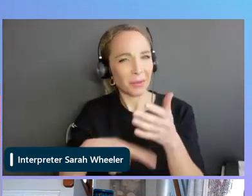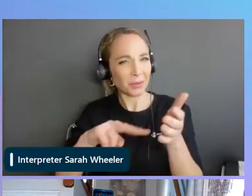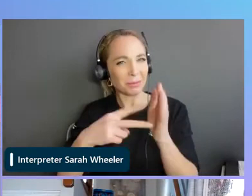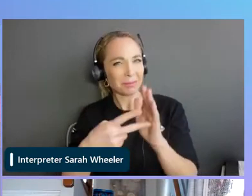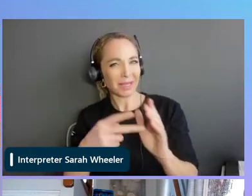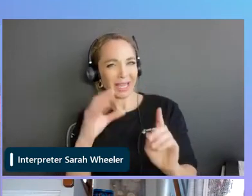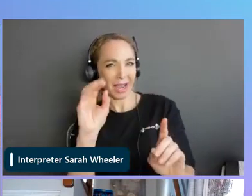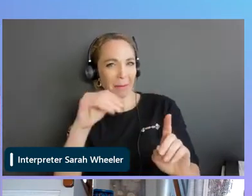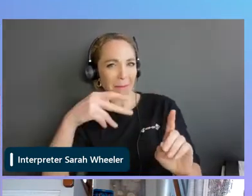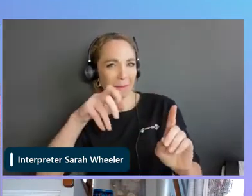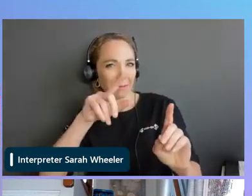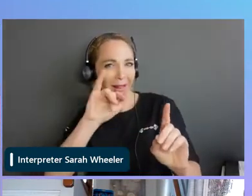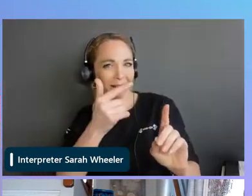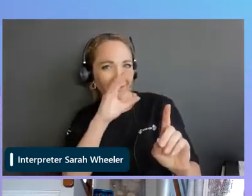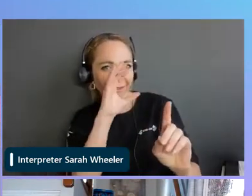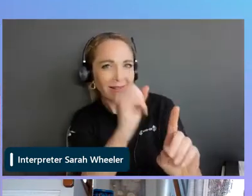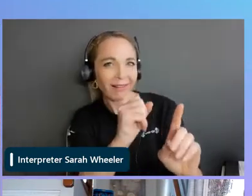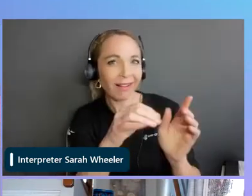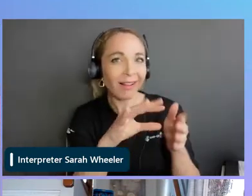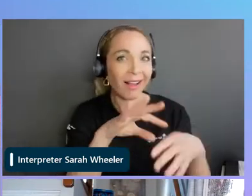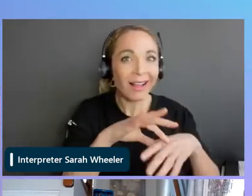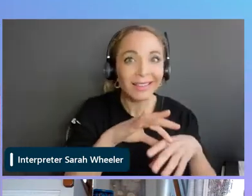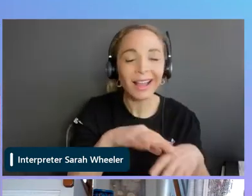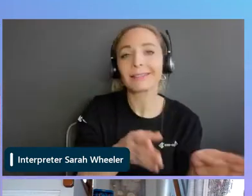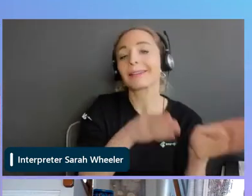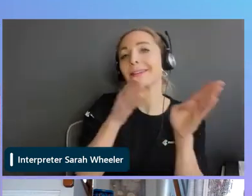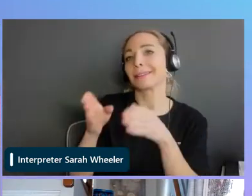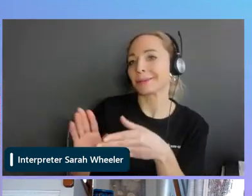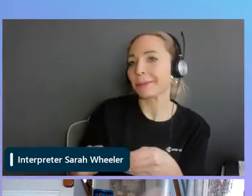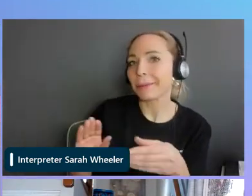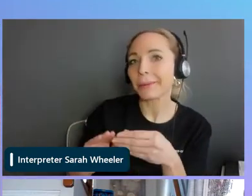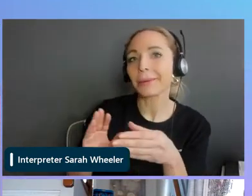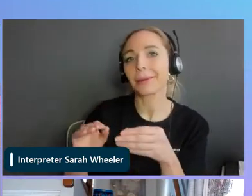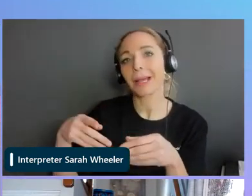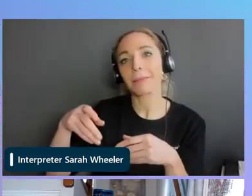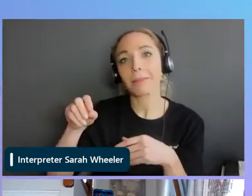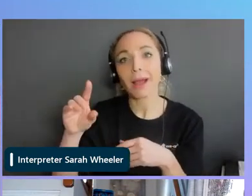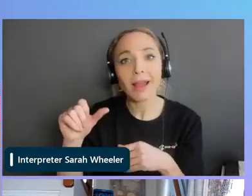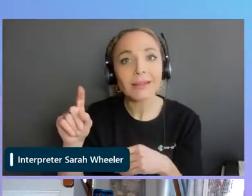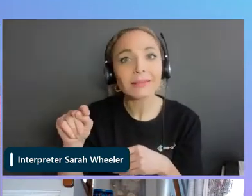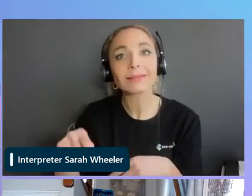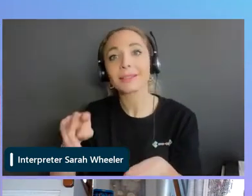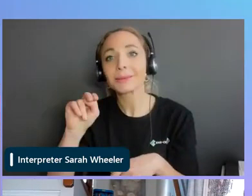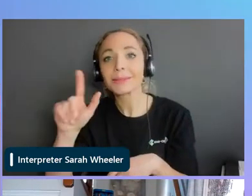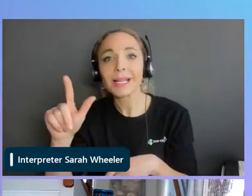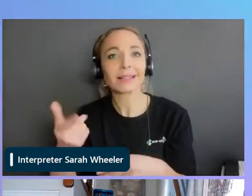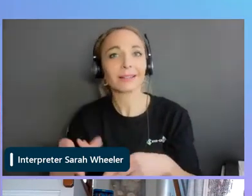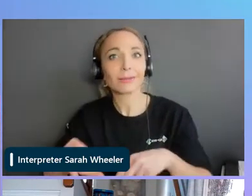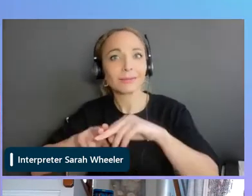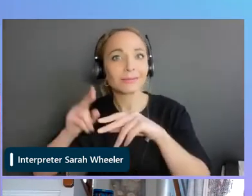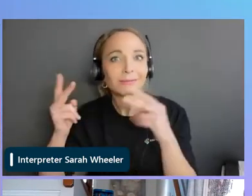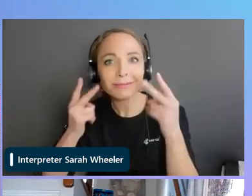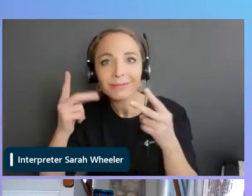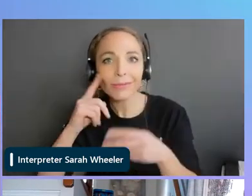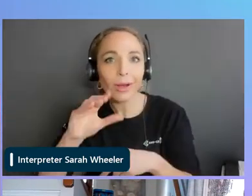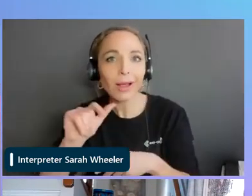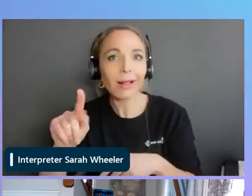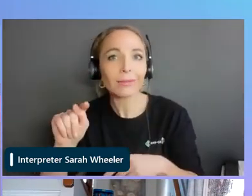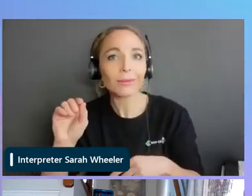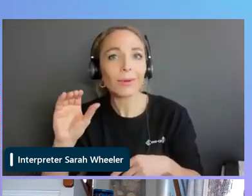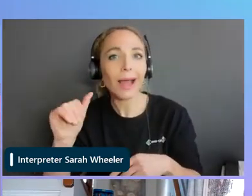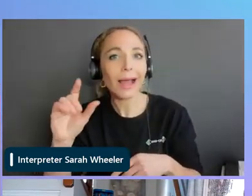create case studies, create a newsletter, do a podcast, right? Or improve the visibility of the call to action, right? Now, the